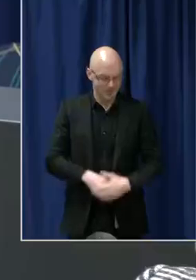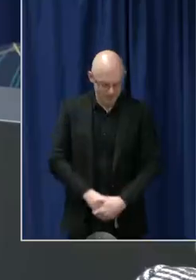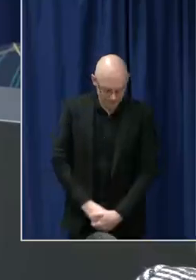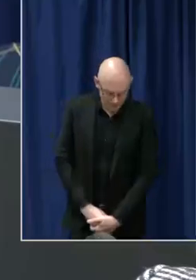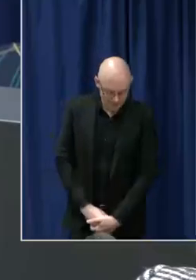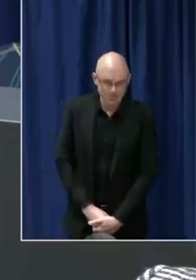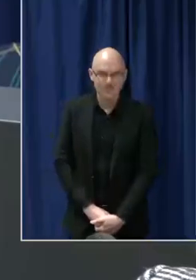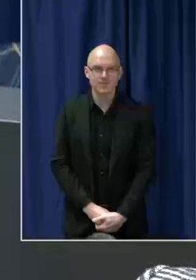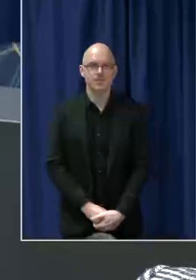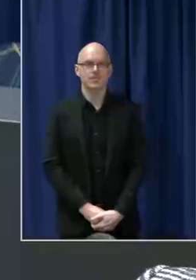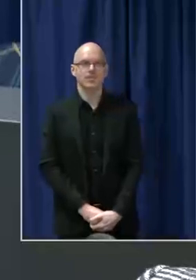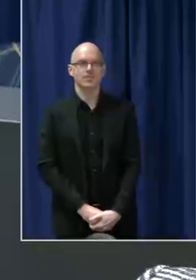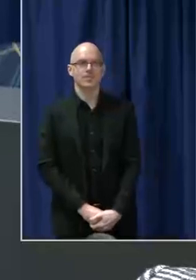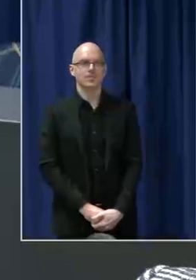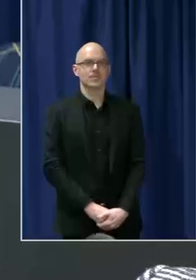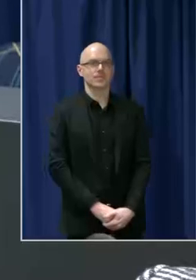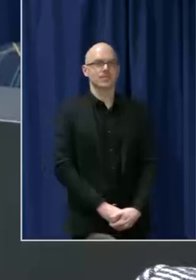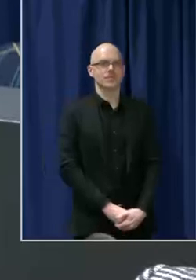Thank you, Diane.